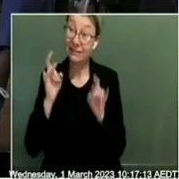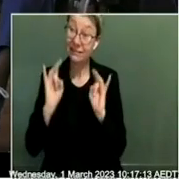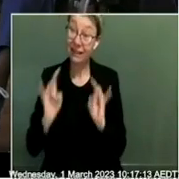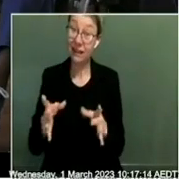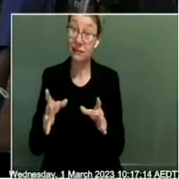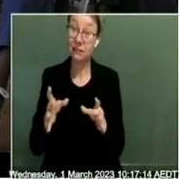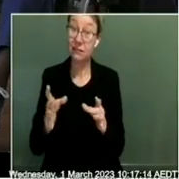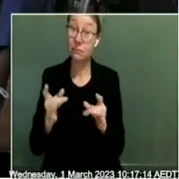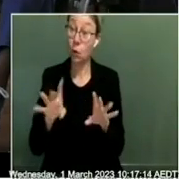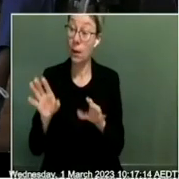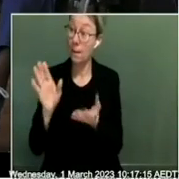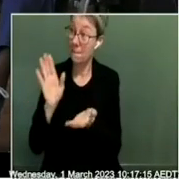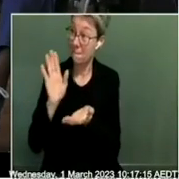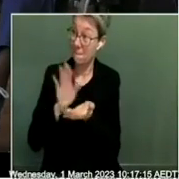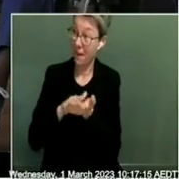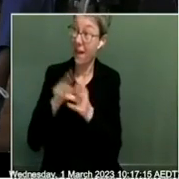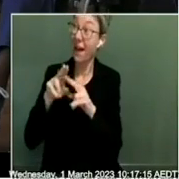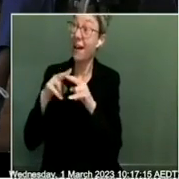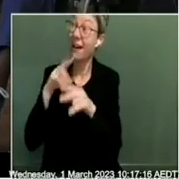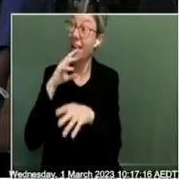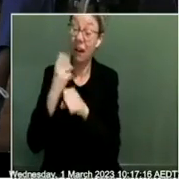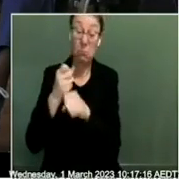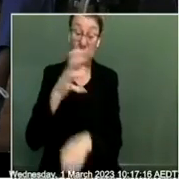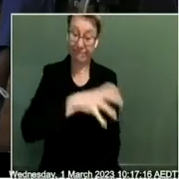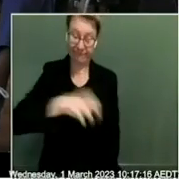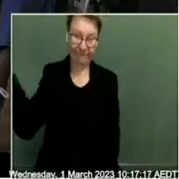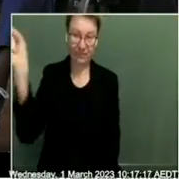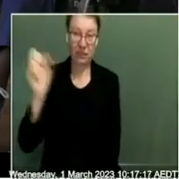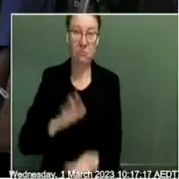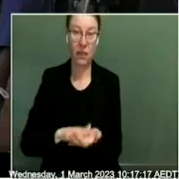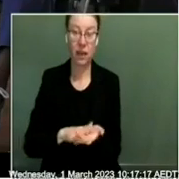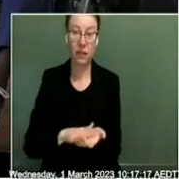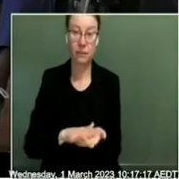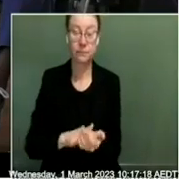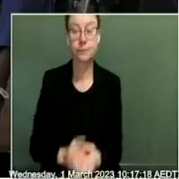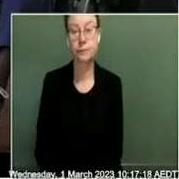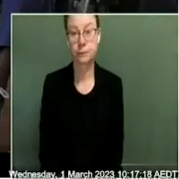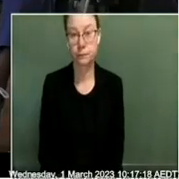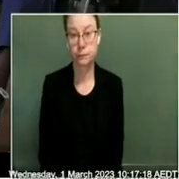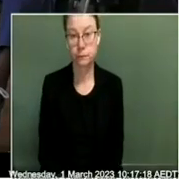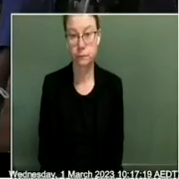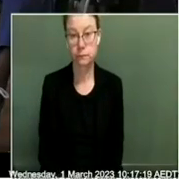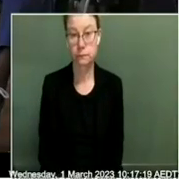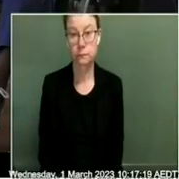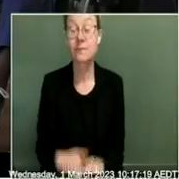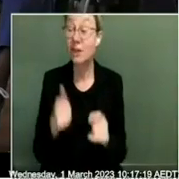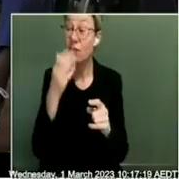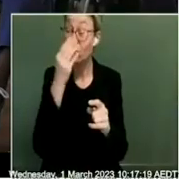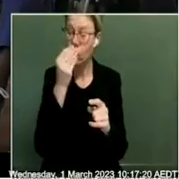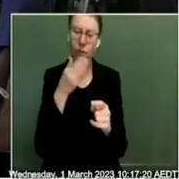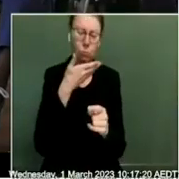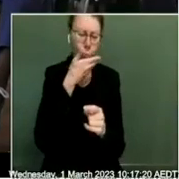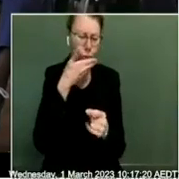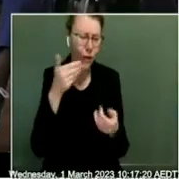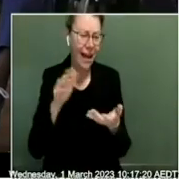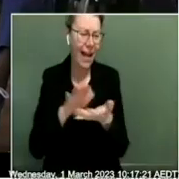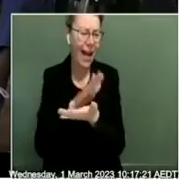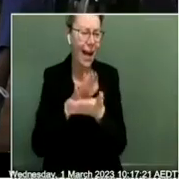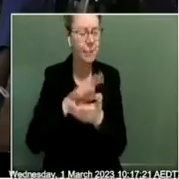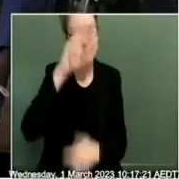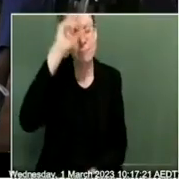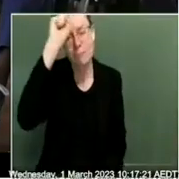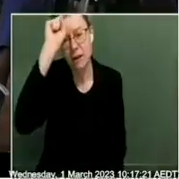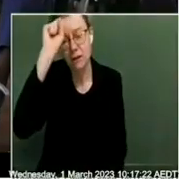you know, those, we have all these beautiful, happy memories. We have these amazing stories of our families and